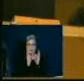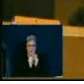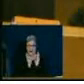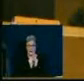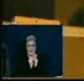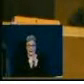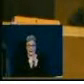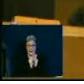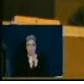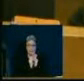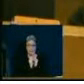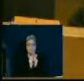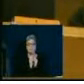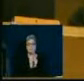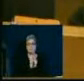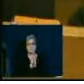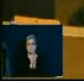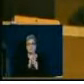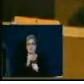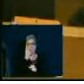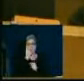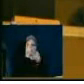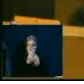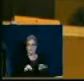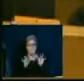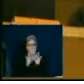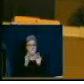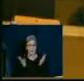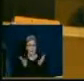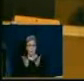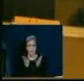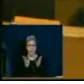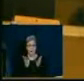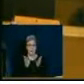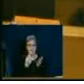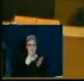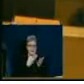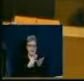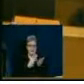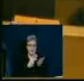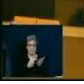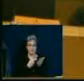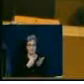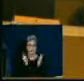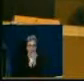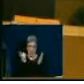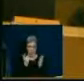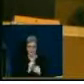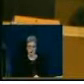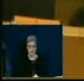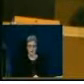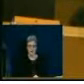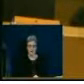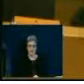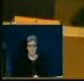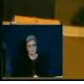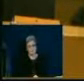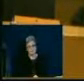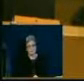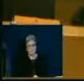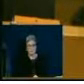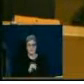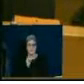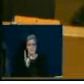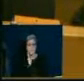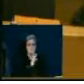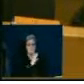there are additional edits, one significant one which says it's not legal. Now that's subsequent to the Board